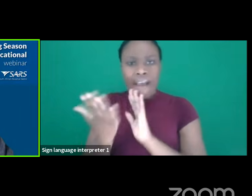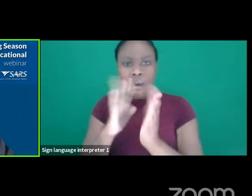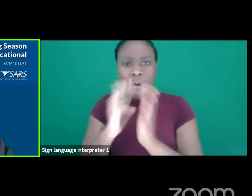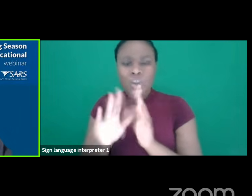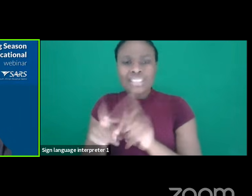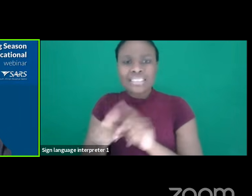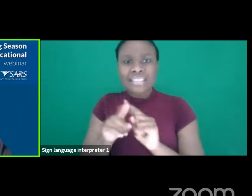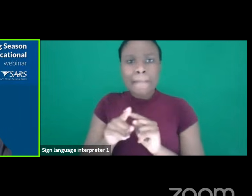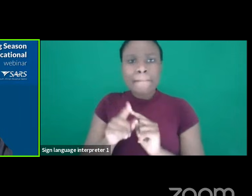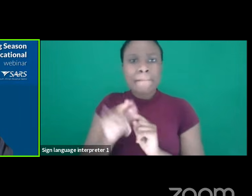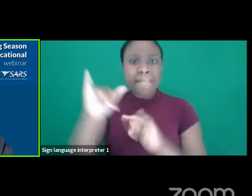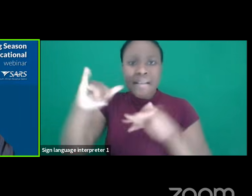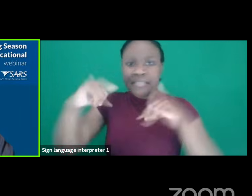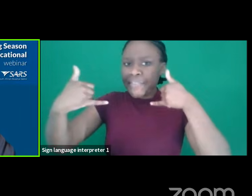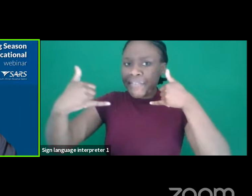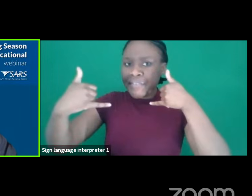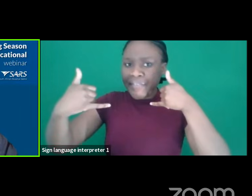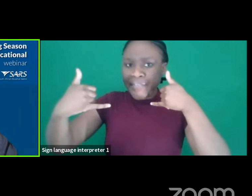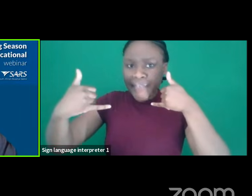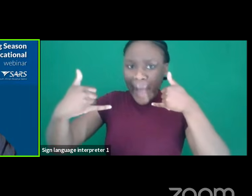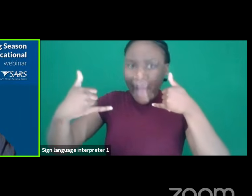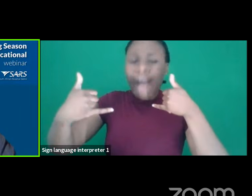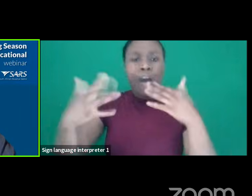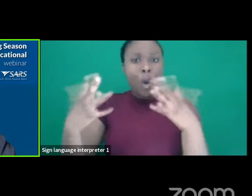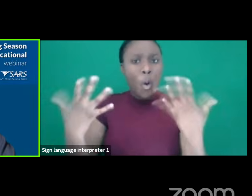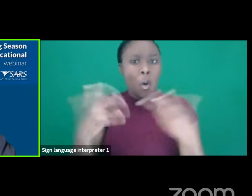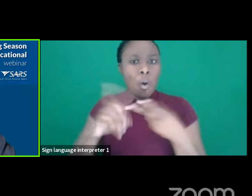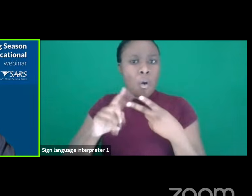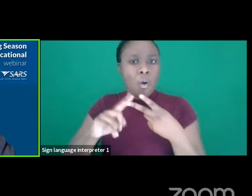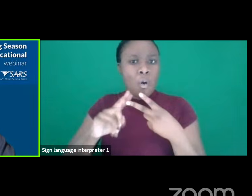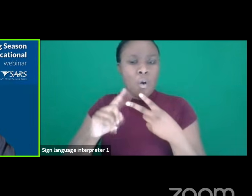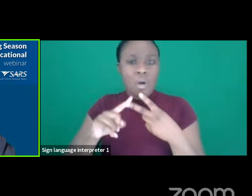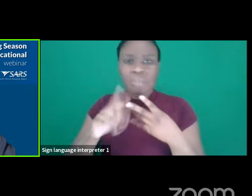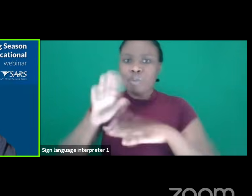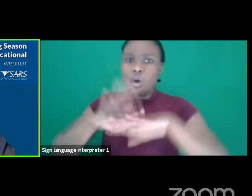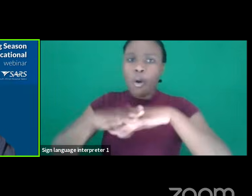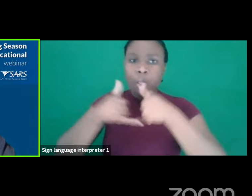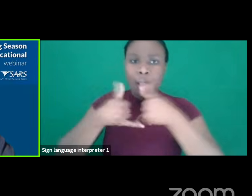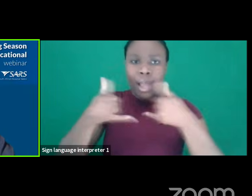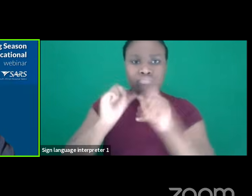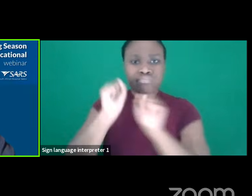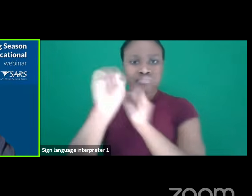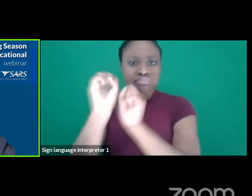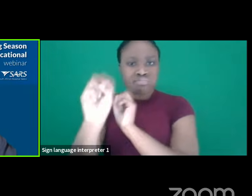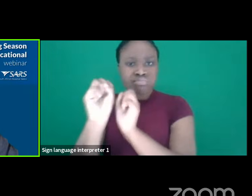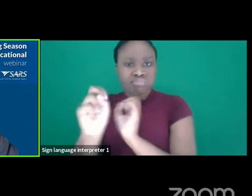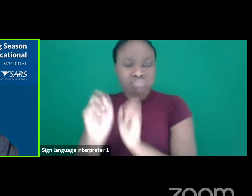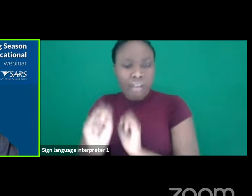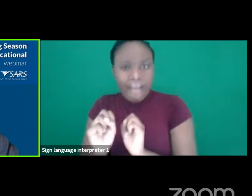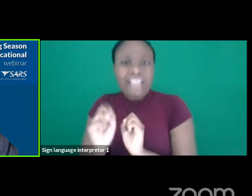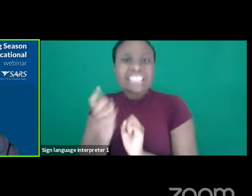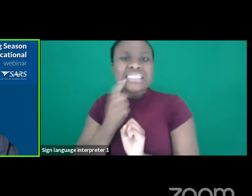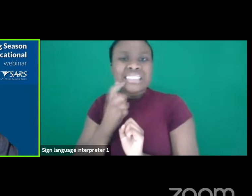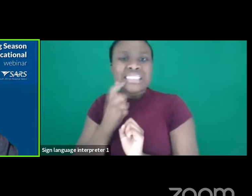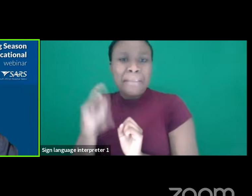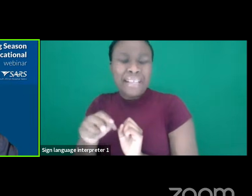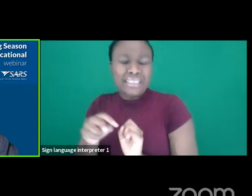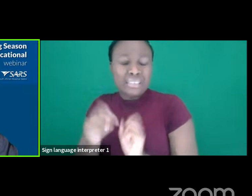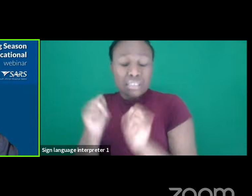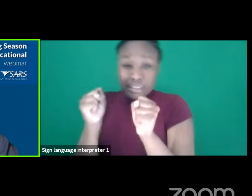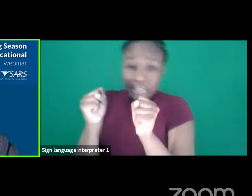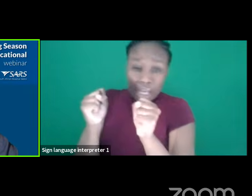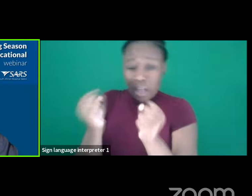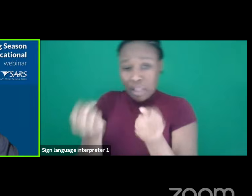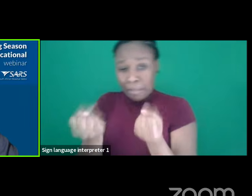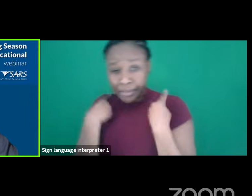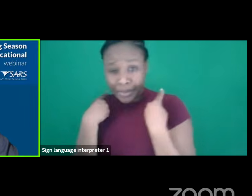and to discharge those obligations, tax obligations that they have. And towards this, we have put in place